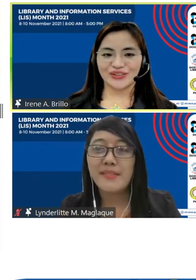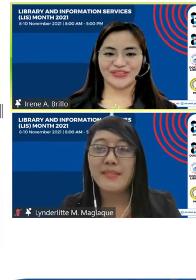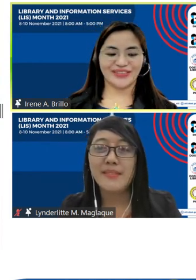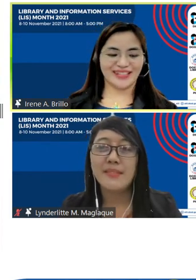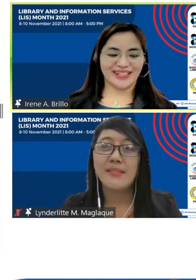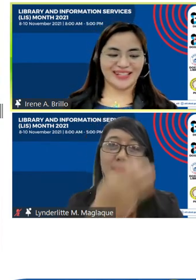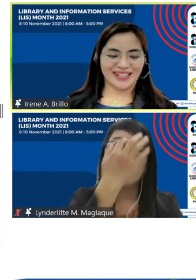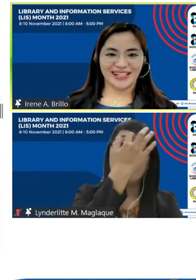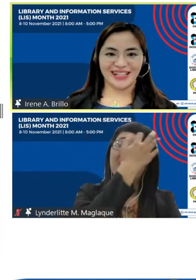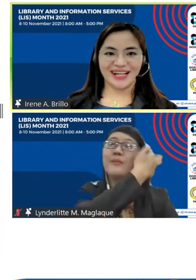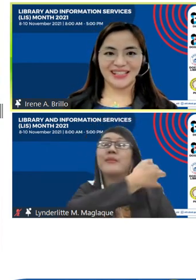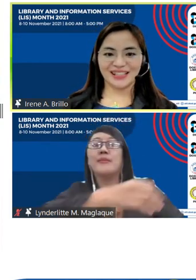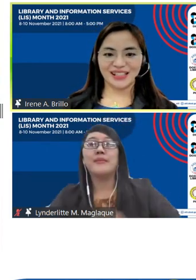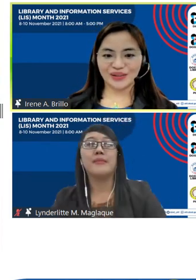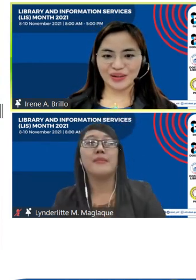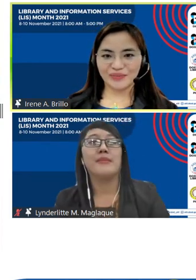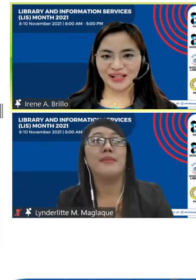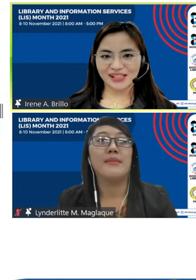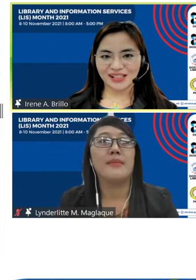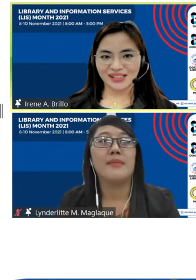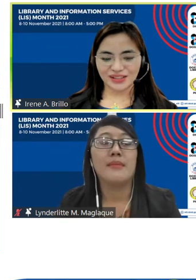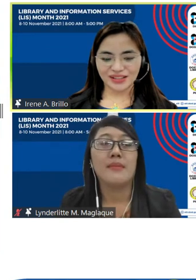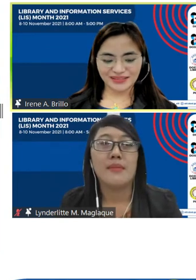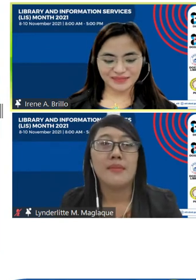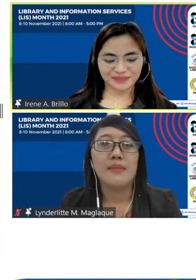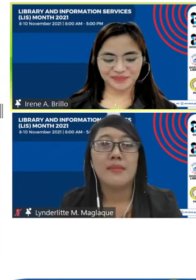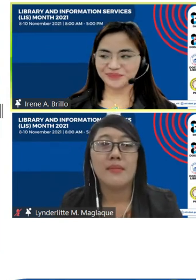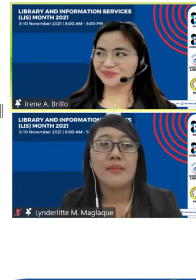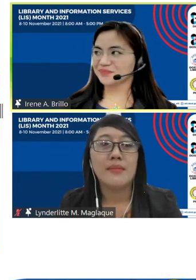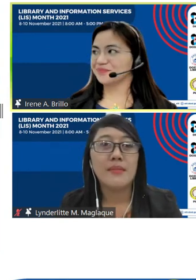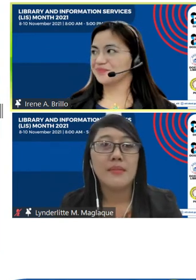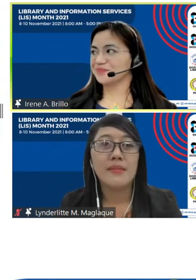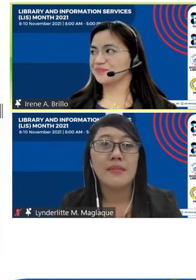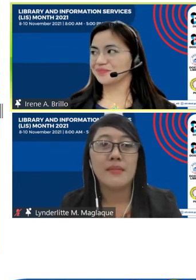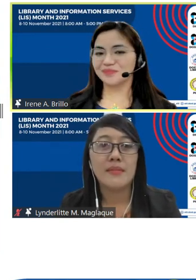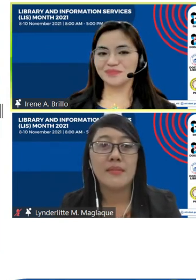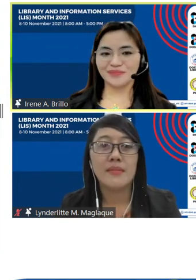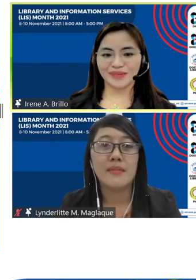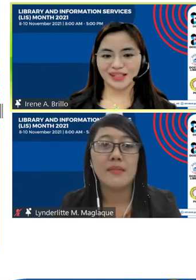Senyo. Ayan, nandito ka ba, Jason?